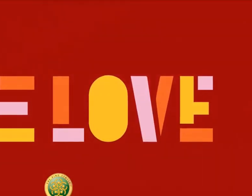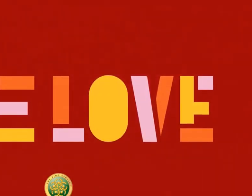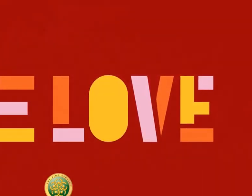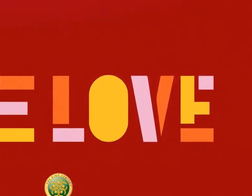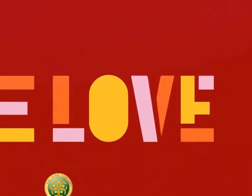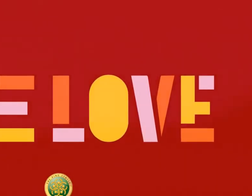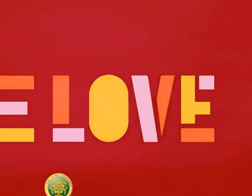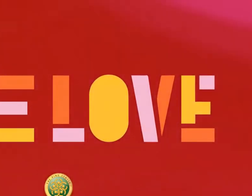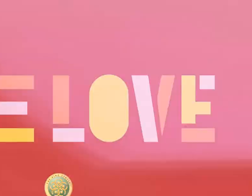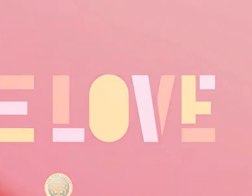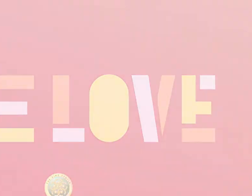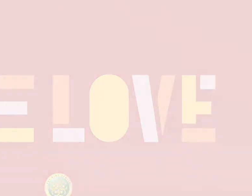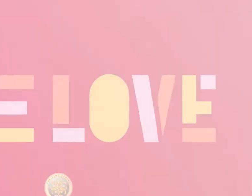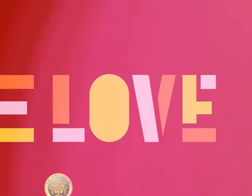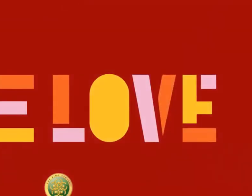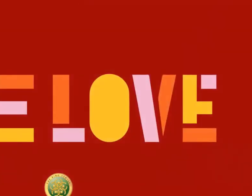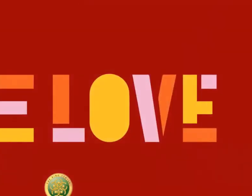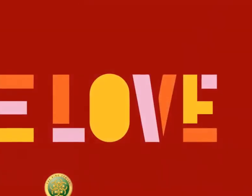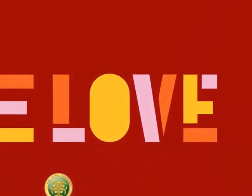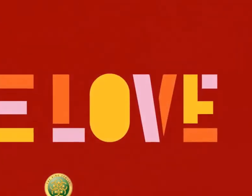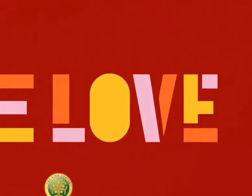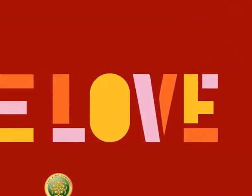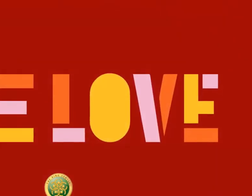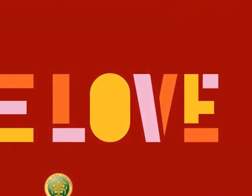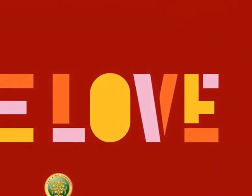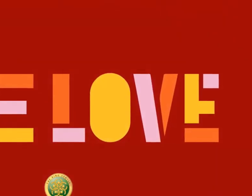See you in the one. We'll see you in the next one. Ugh.